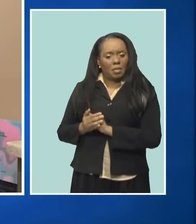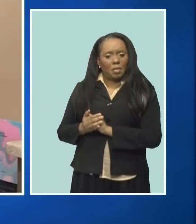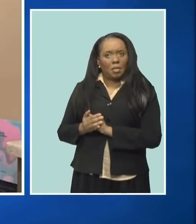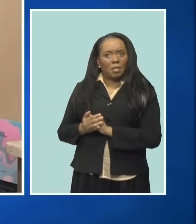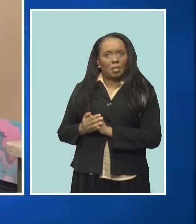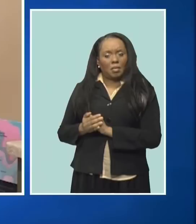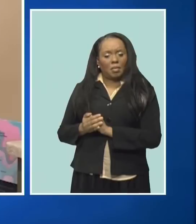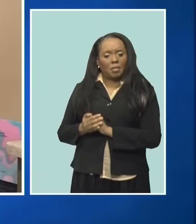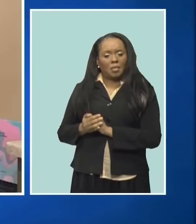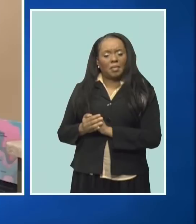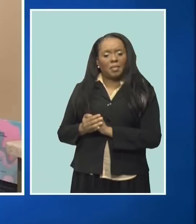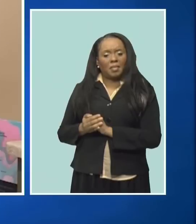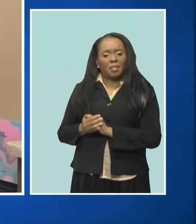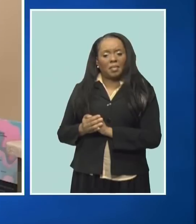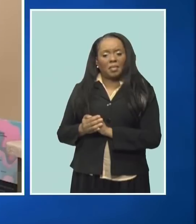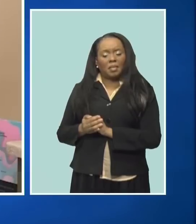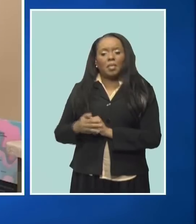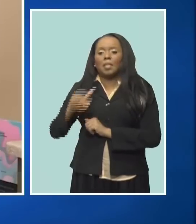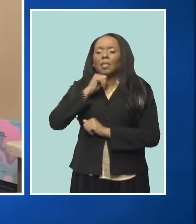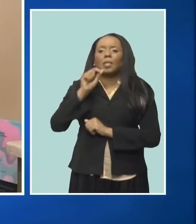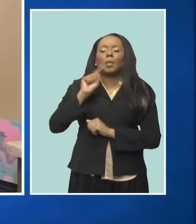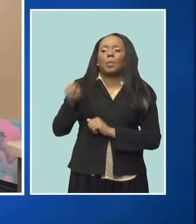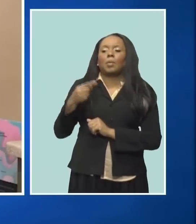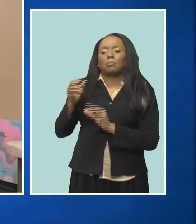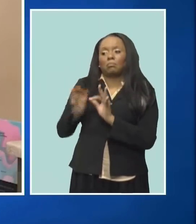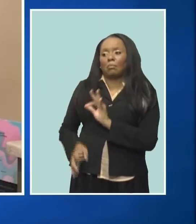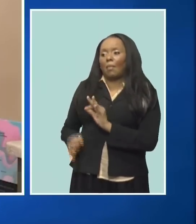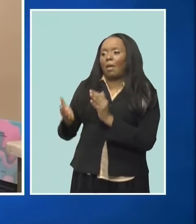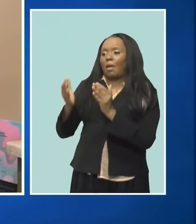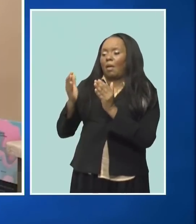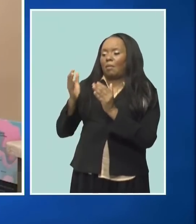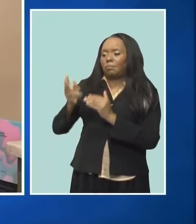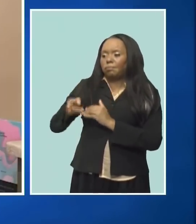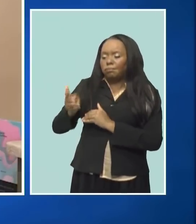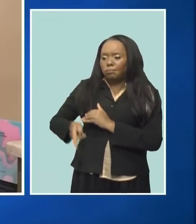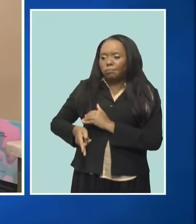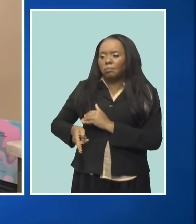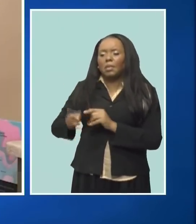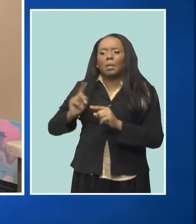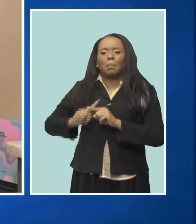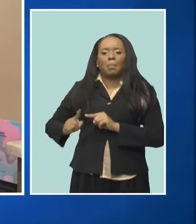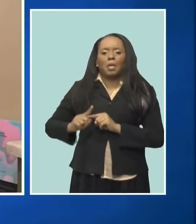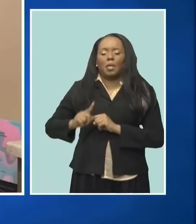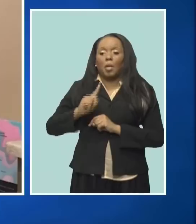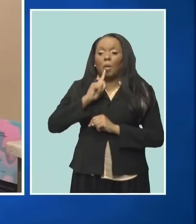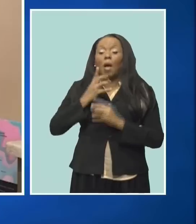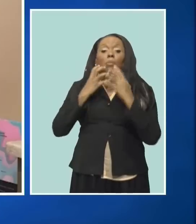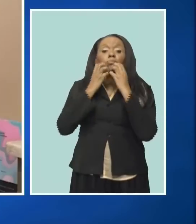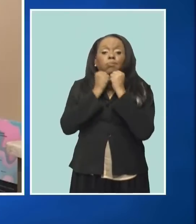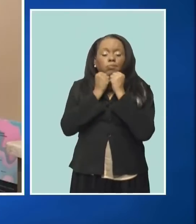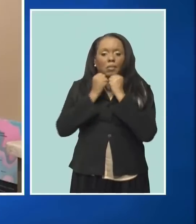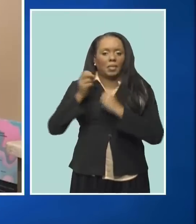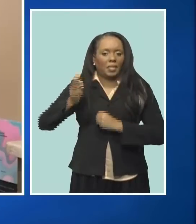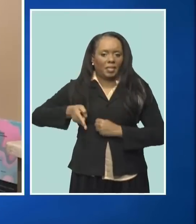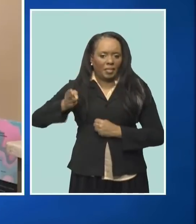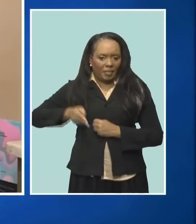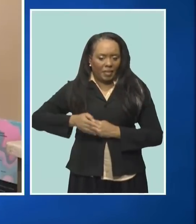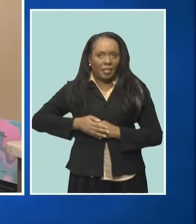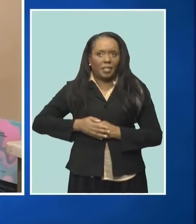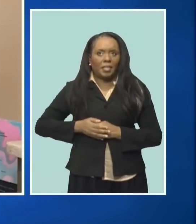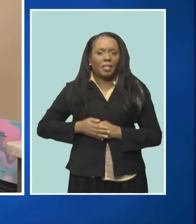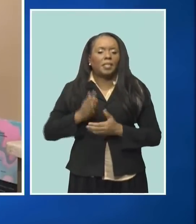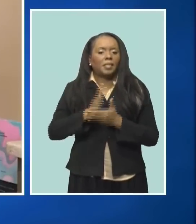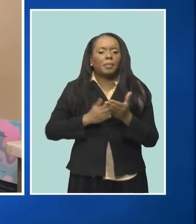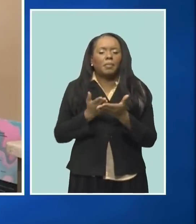of rarefied historicity, but in the recovery of hidden histories, some deliberately